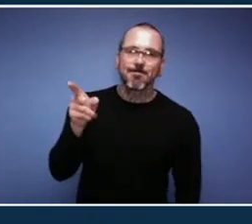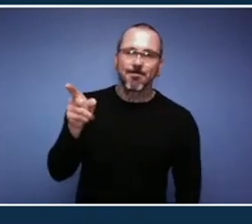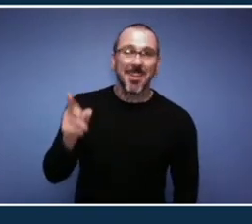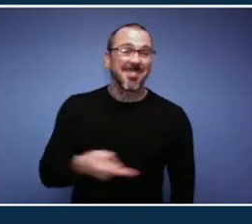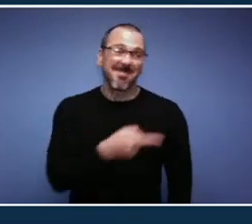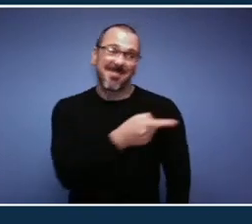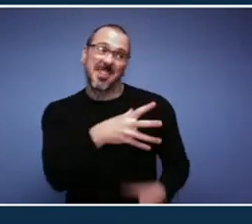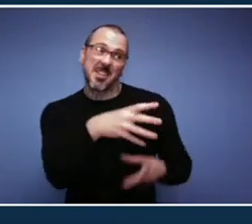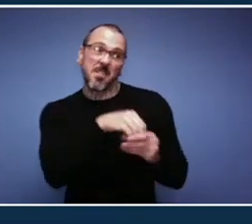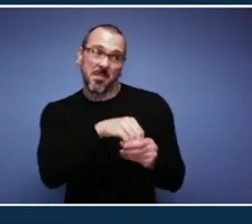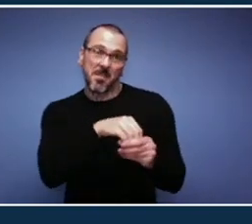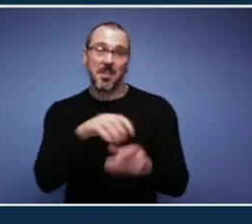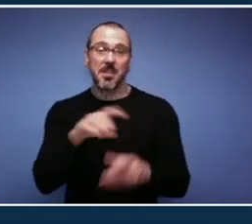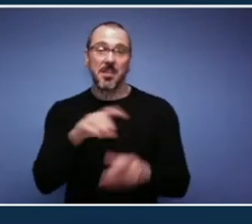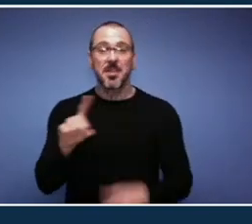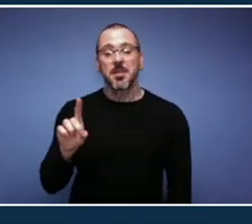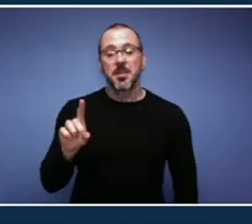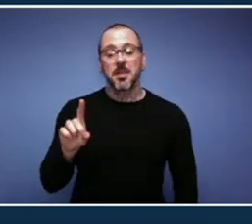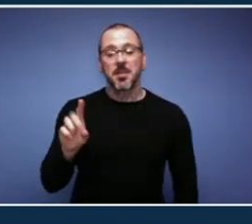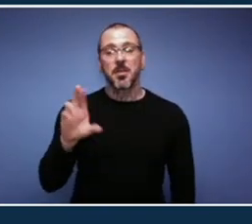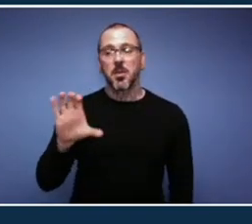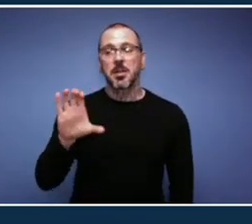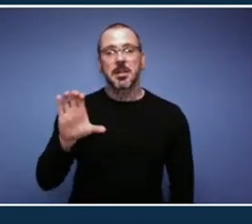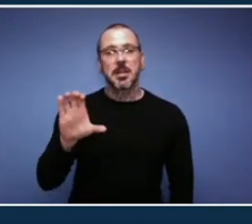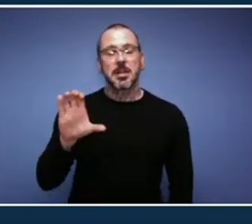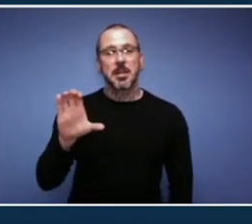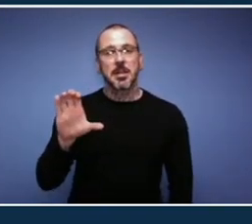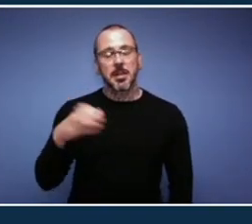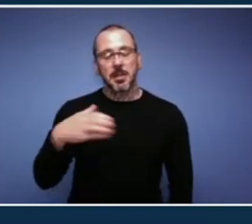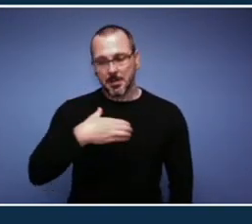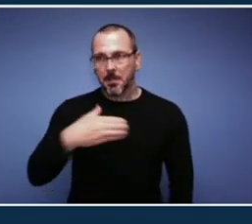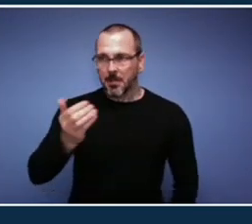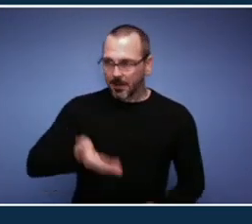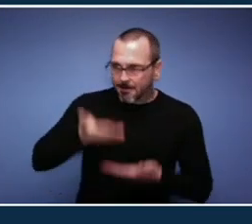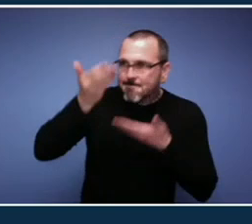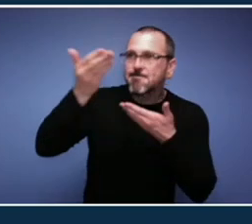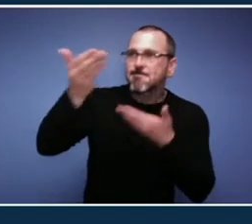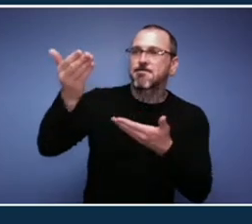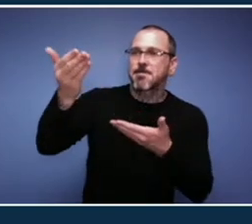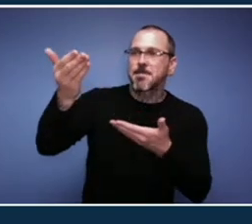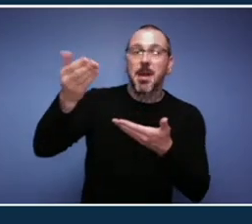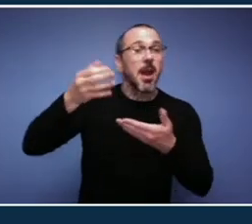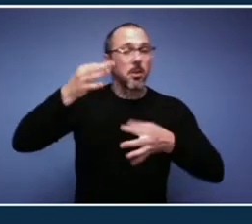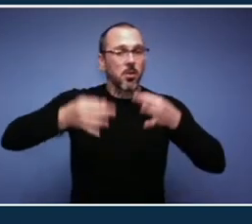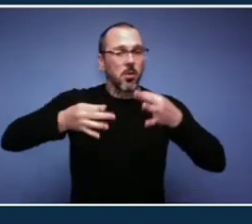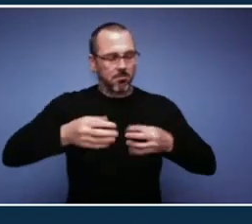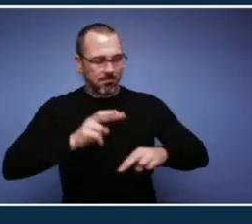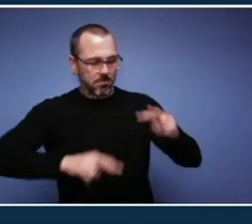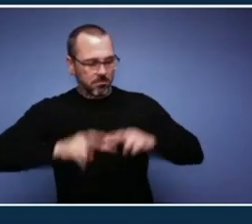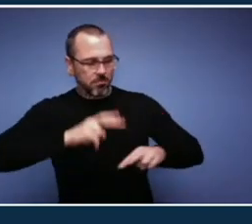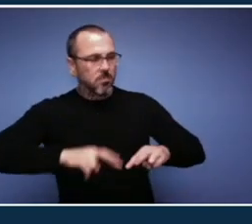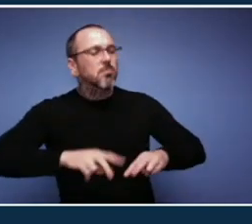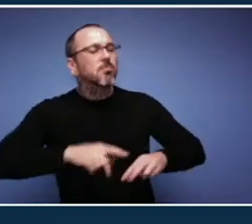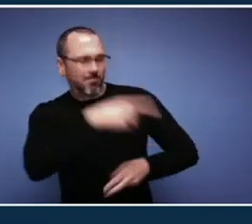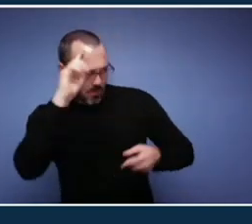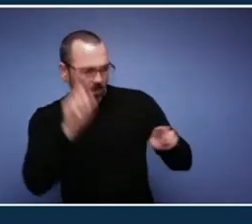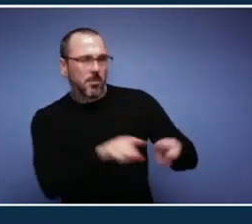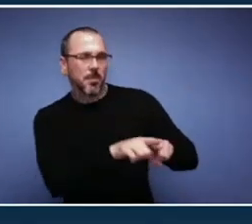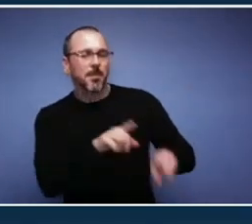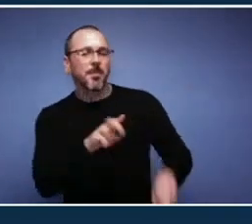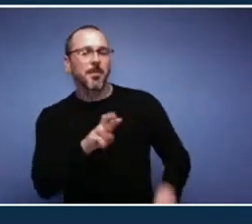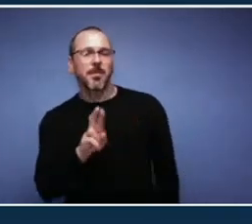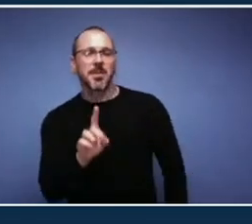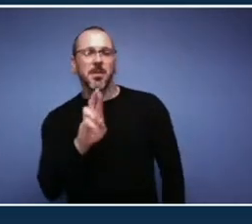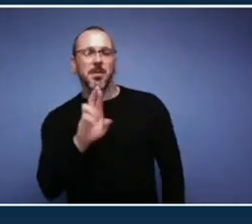Rights Coalition brought the appeal, Yeah. and the Court of Appeal found it in our favor. When we, yeah, they didn't at first, but they